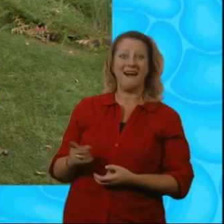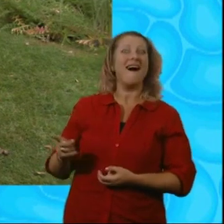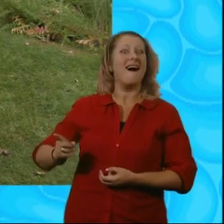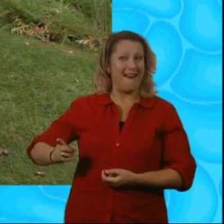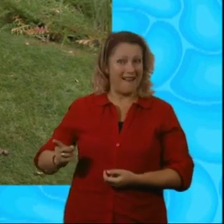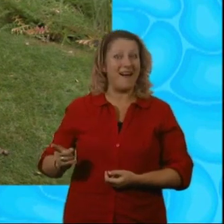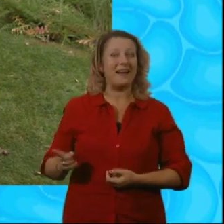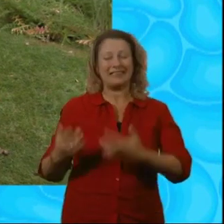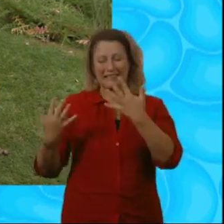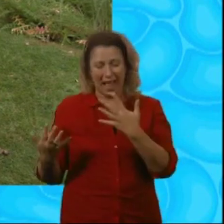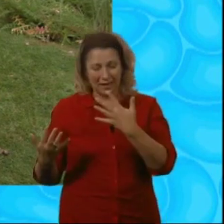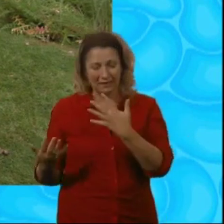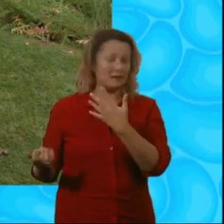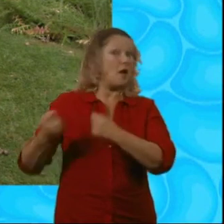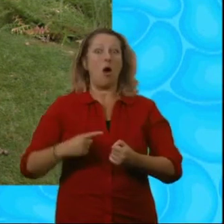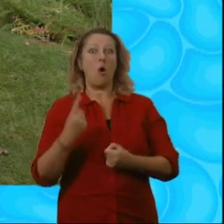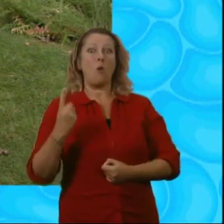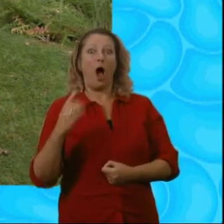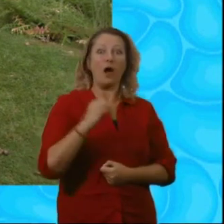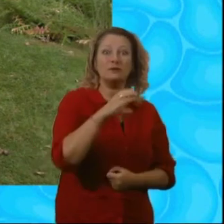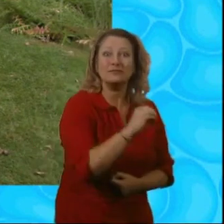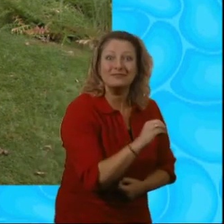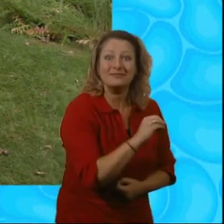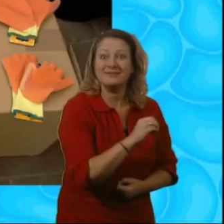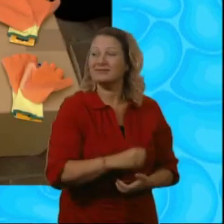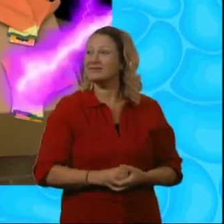Yes! 10 into 100.